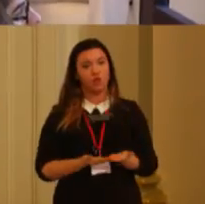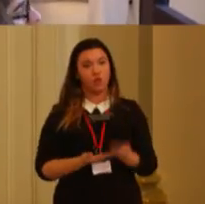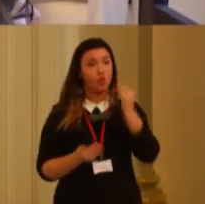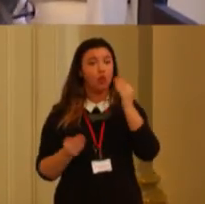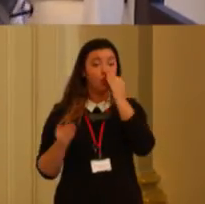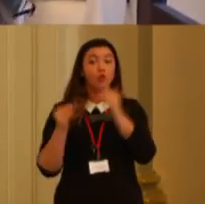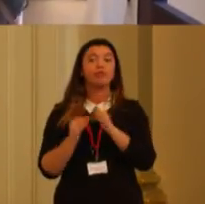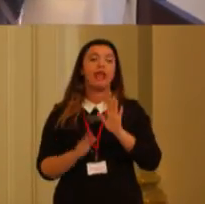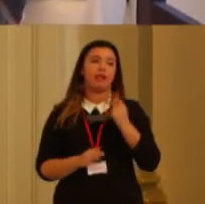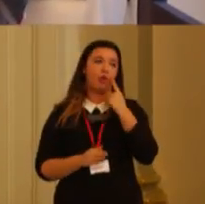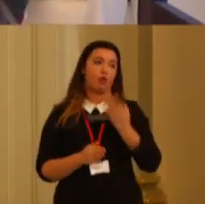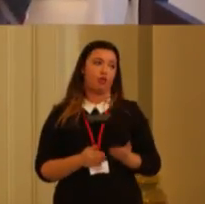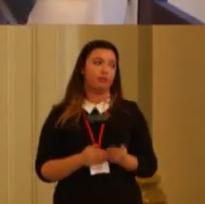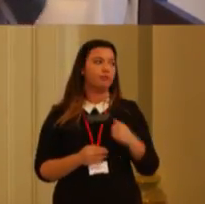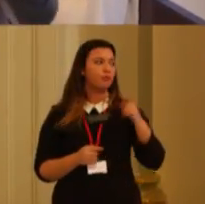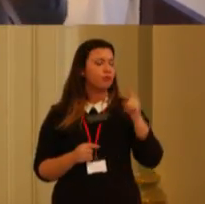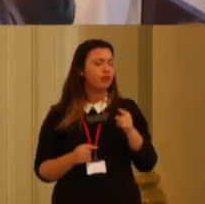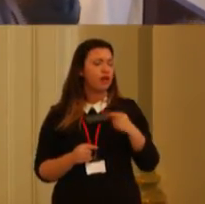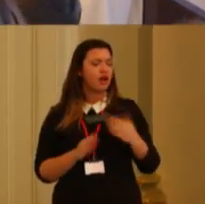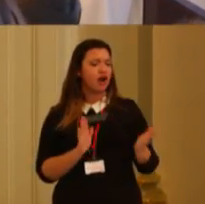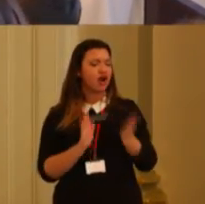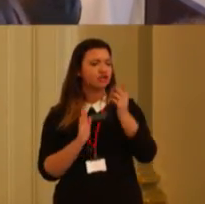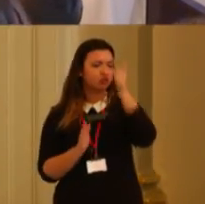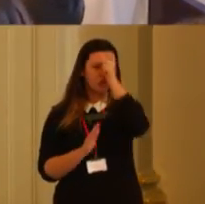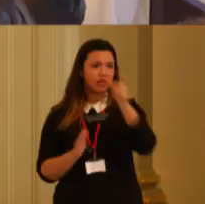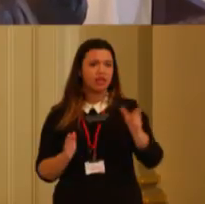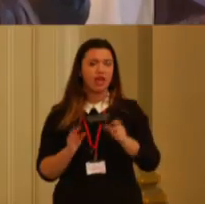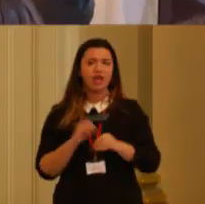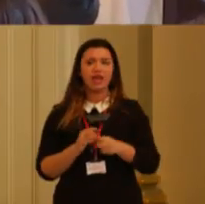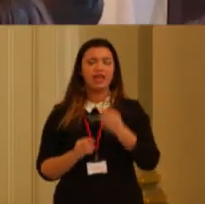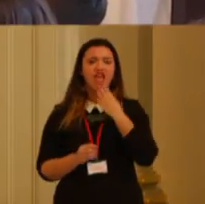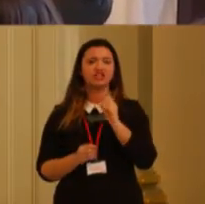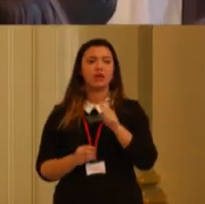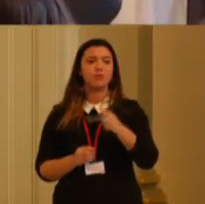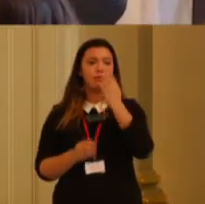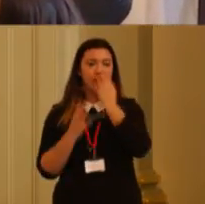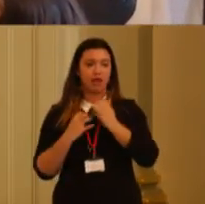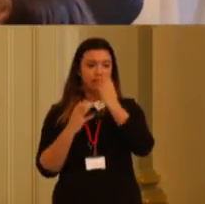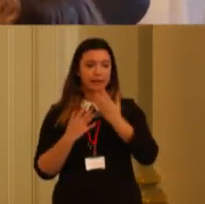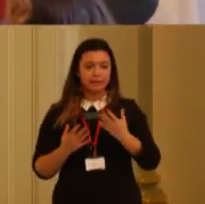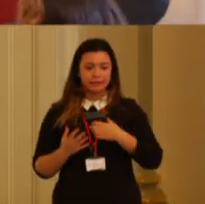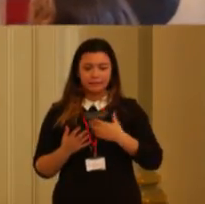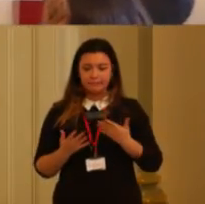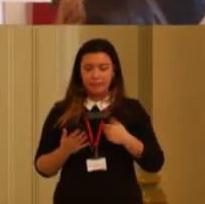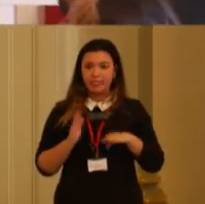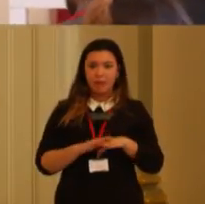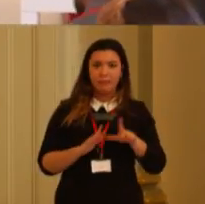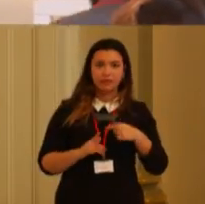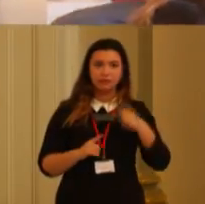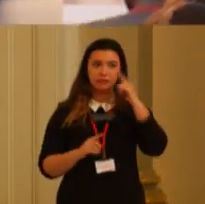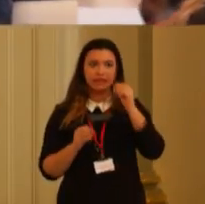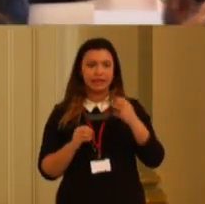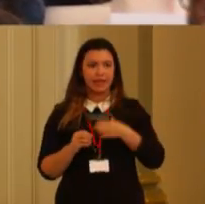economy have different expectations from young people other than their own expectations. So in response to